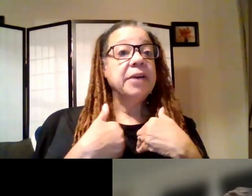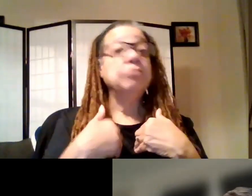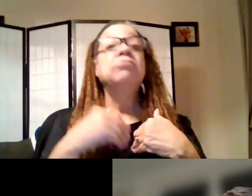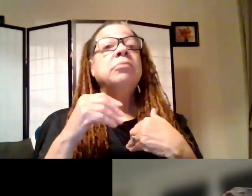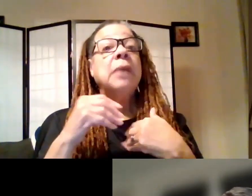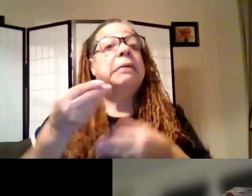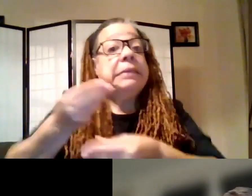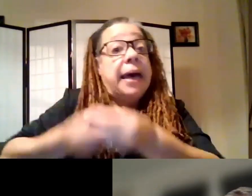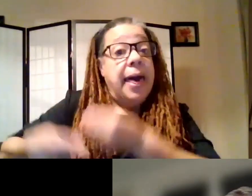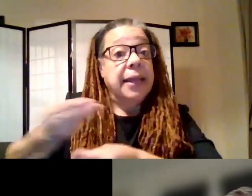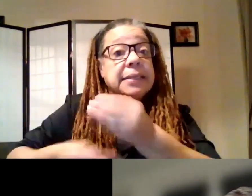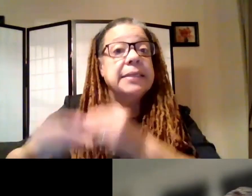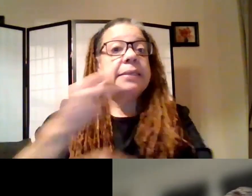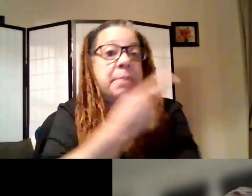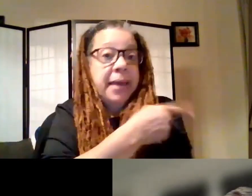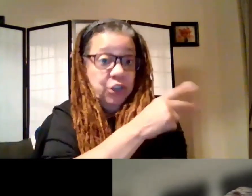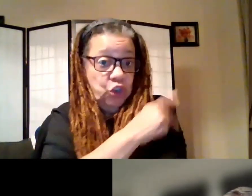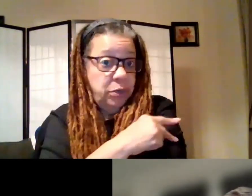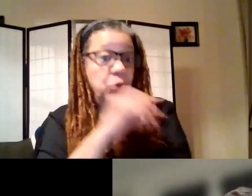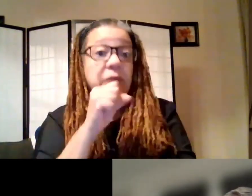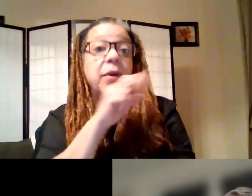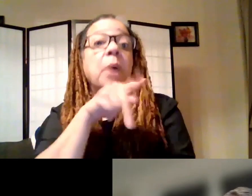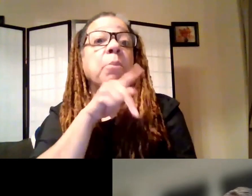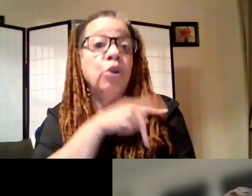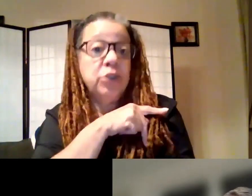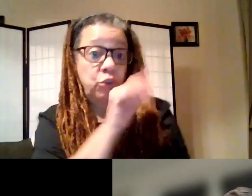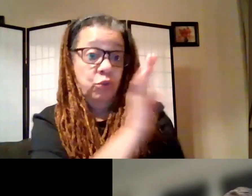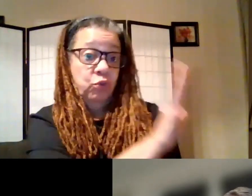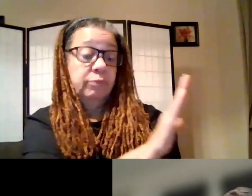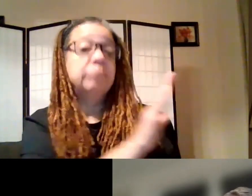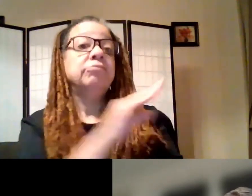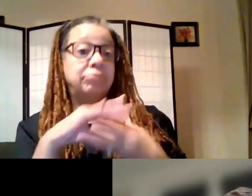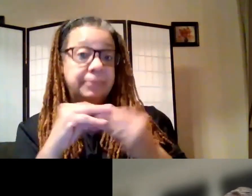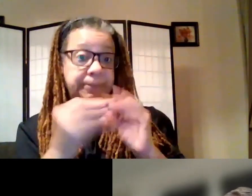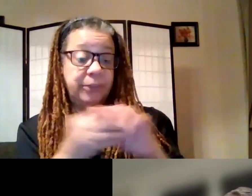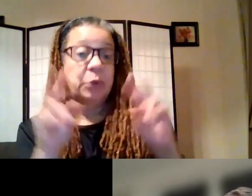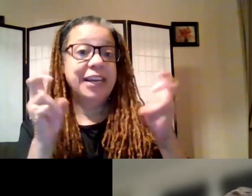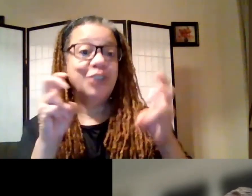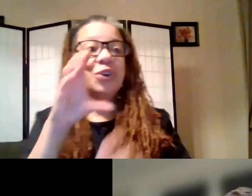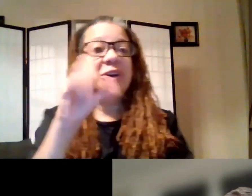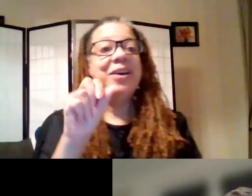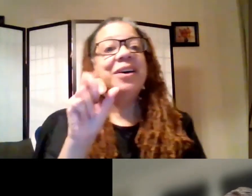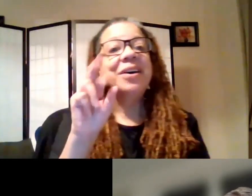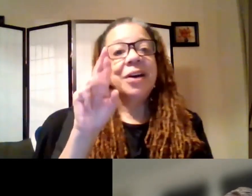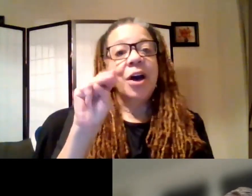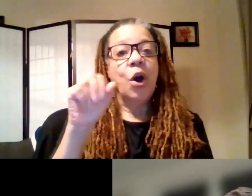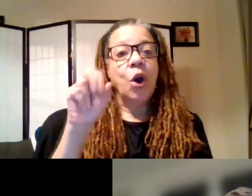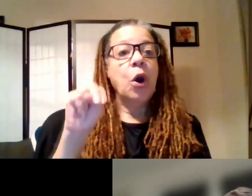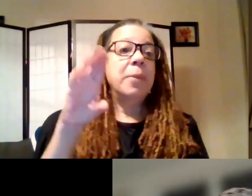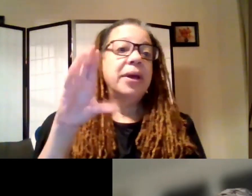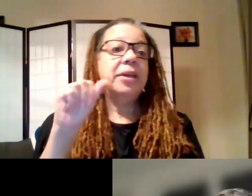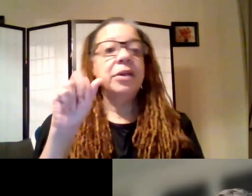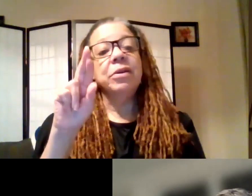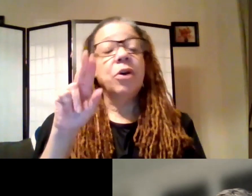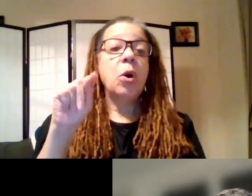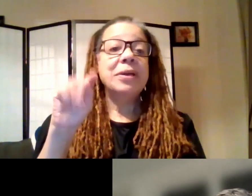dialysis patient who will really be able to give us a personal perspective on the issue. Carmen Cartagena from